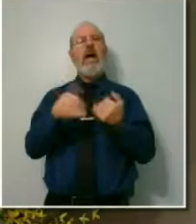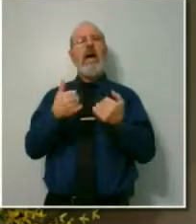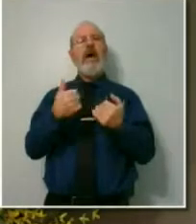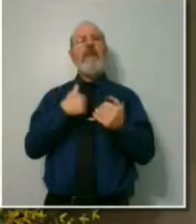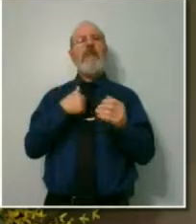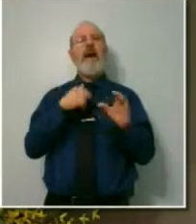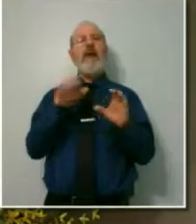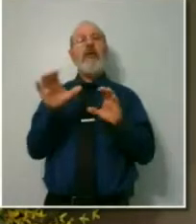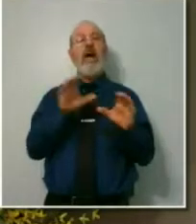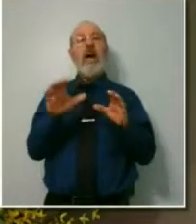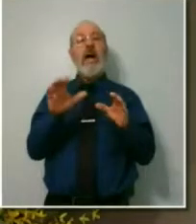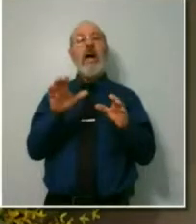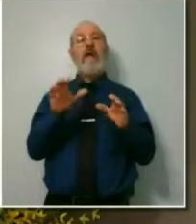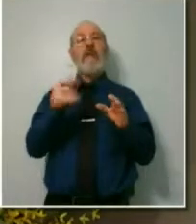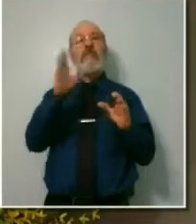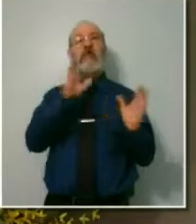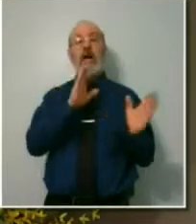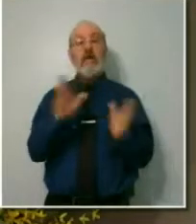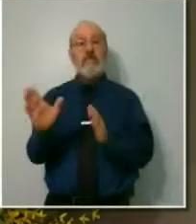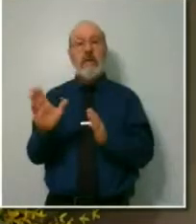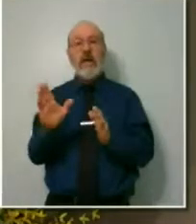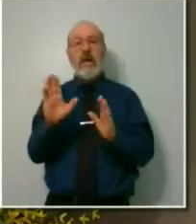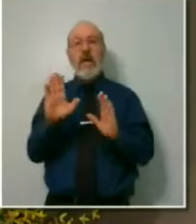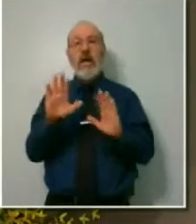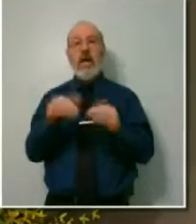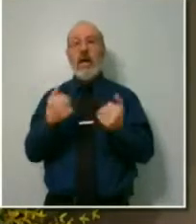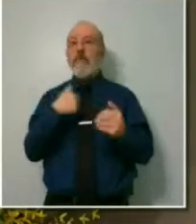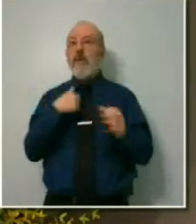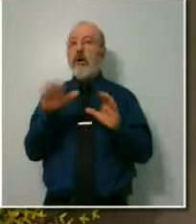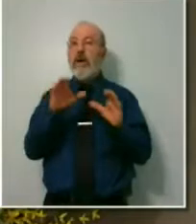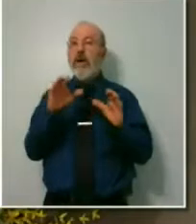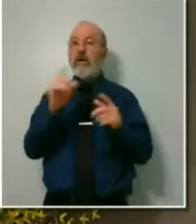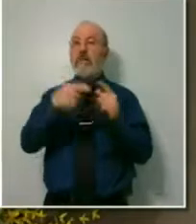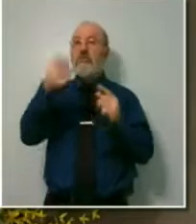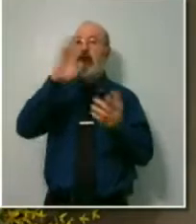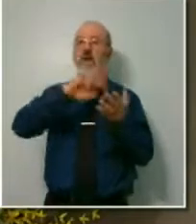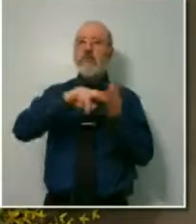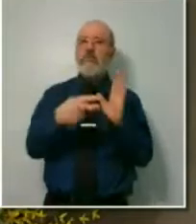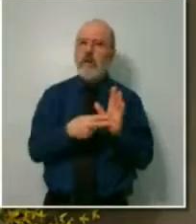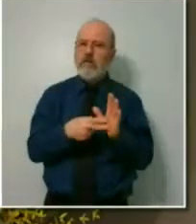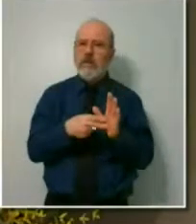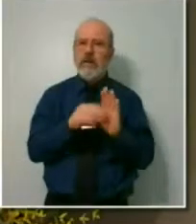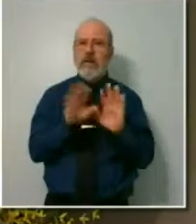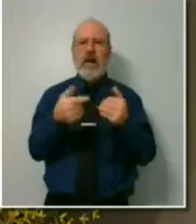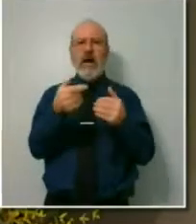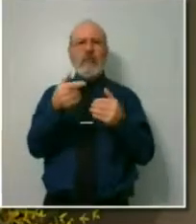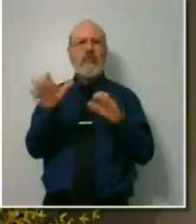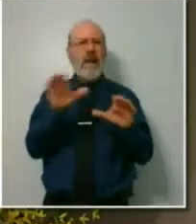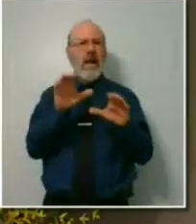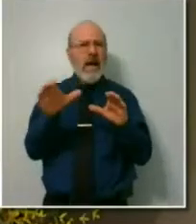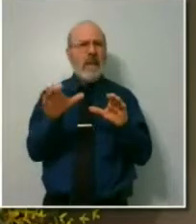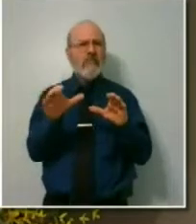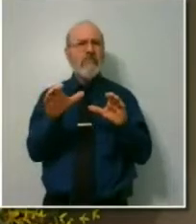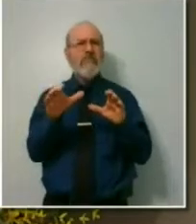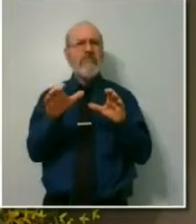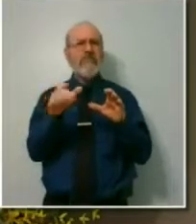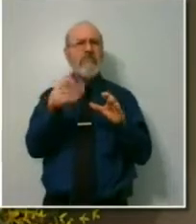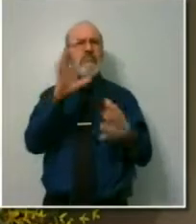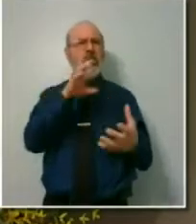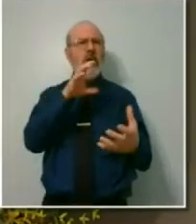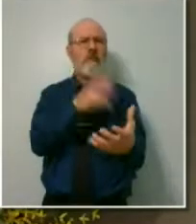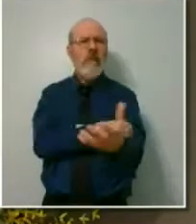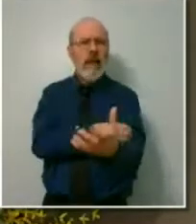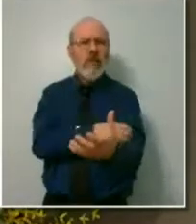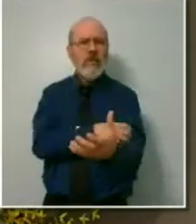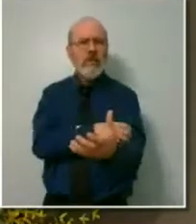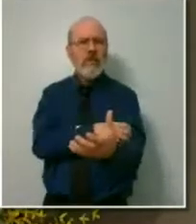to God's plan? How am I going to react to God's purpose? How am I going to react to God's power?